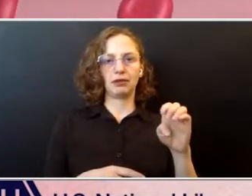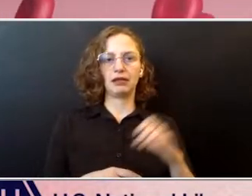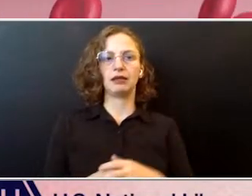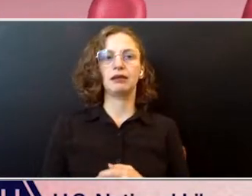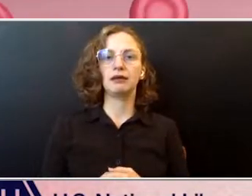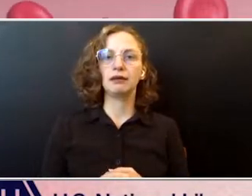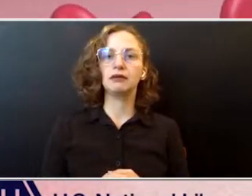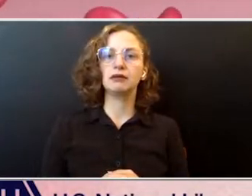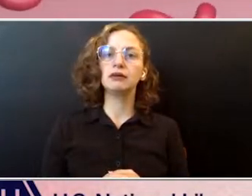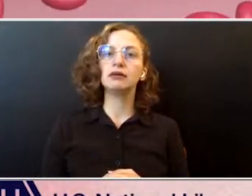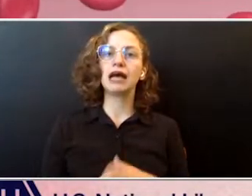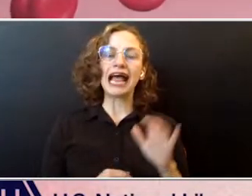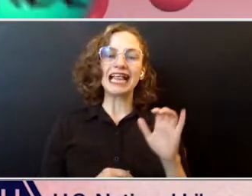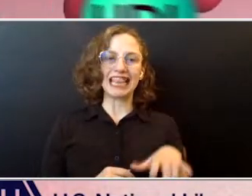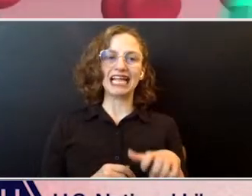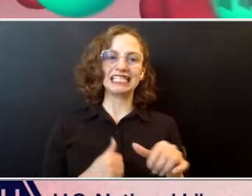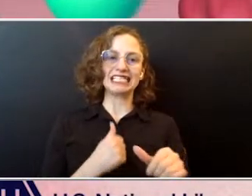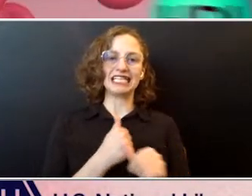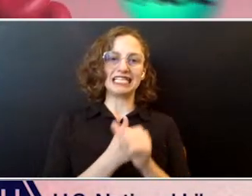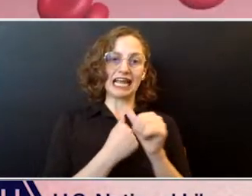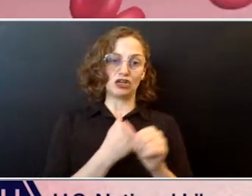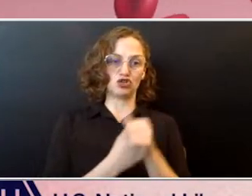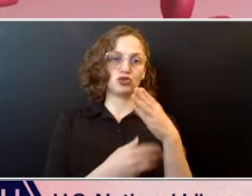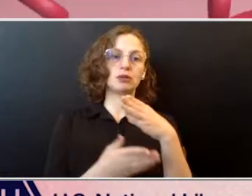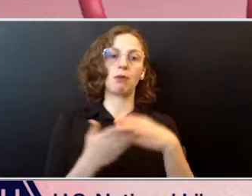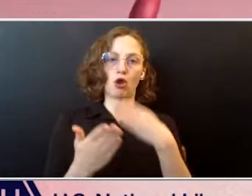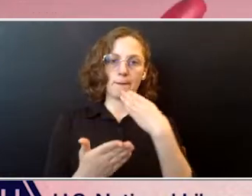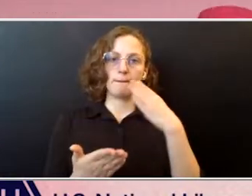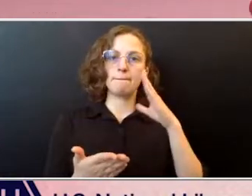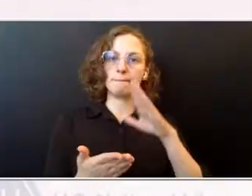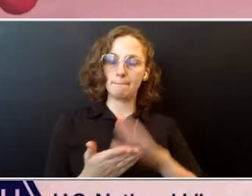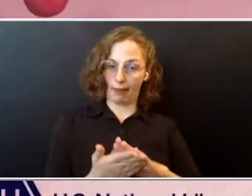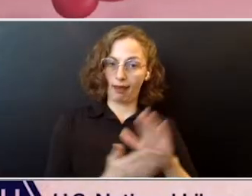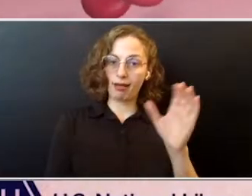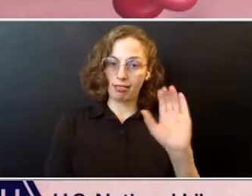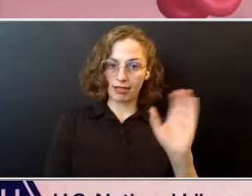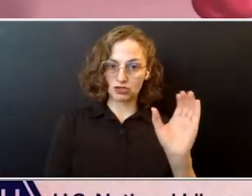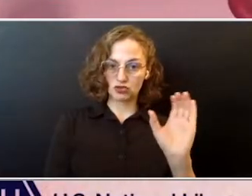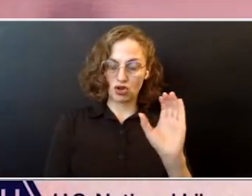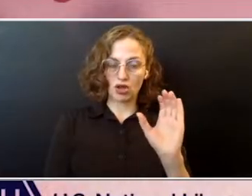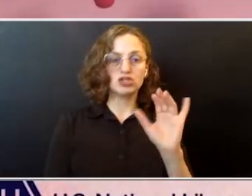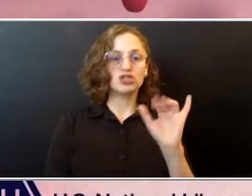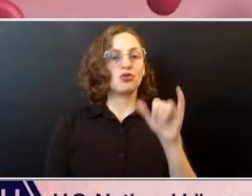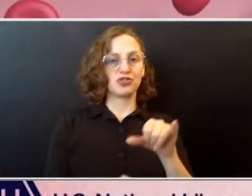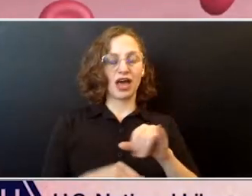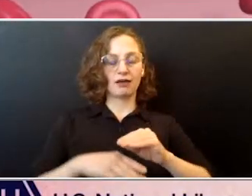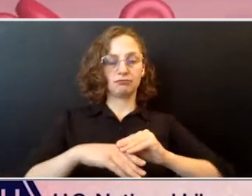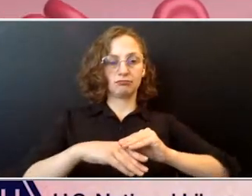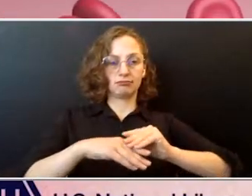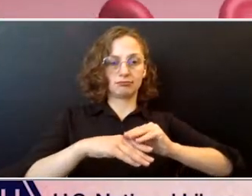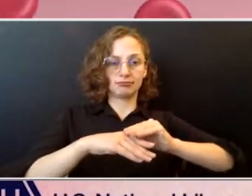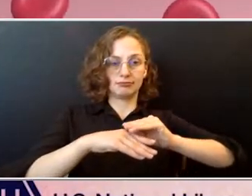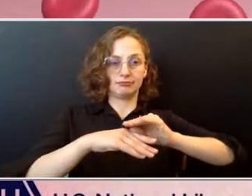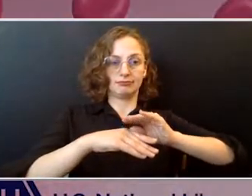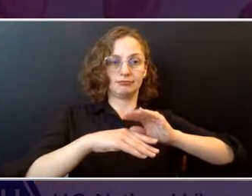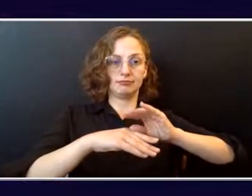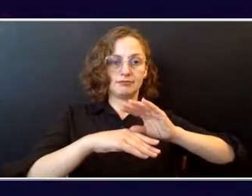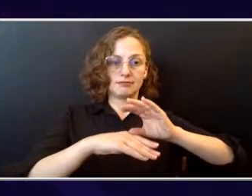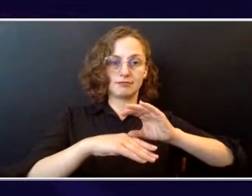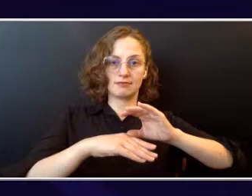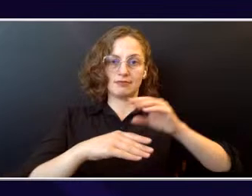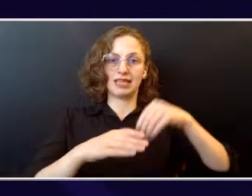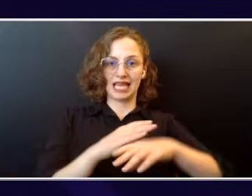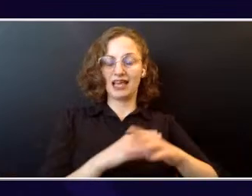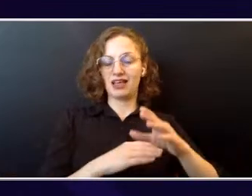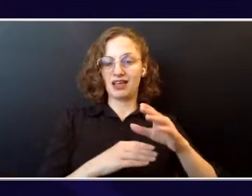part of the bad cholesterol. And that deposits within the wall of the artery, as you saw there, and that yellow gunk that starts